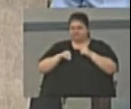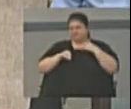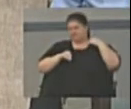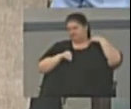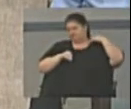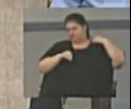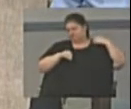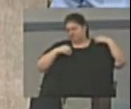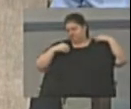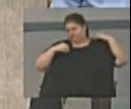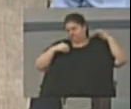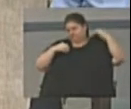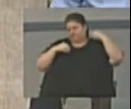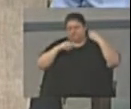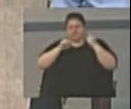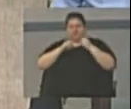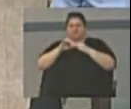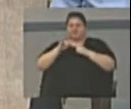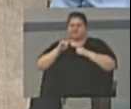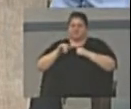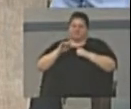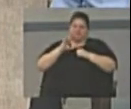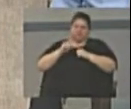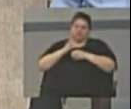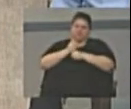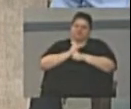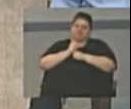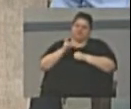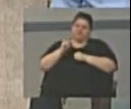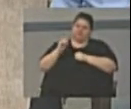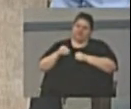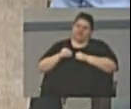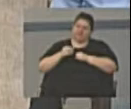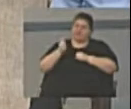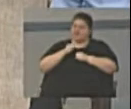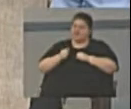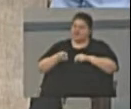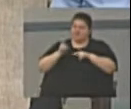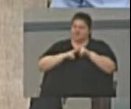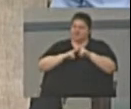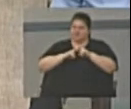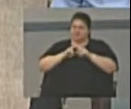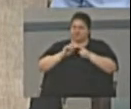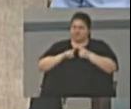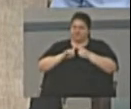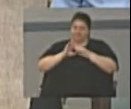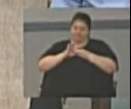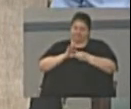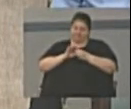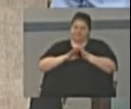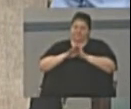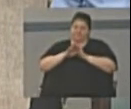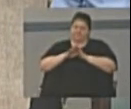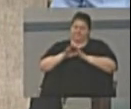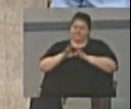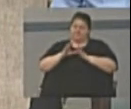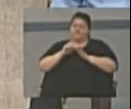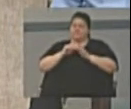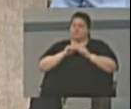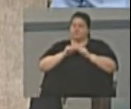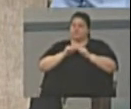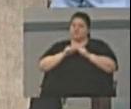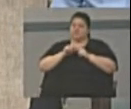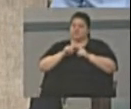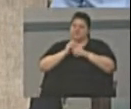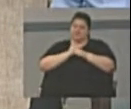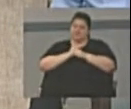city will receive 30% of any increase in property taxes attributable to the development, plus will continue to receive